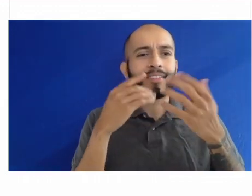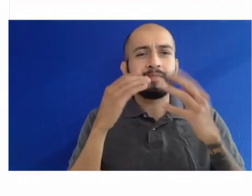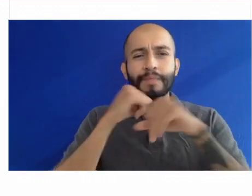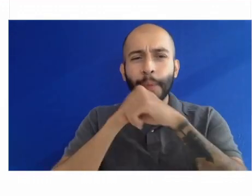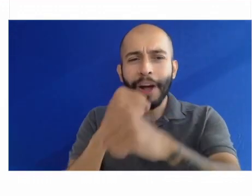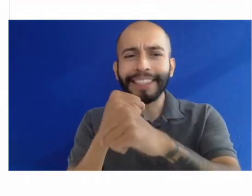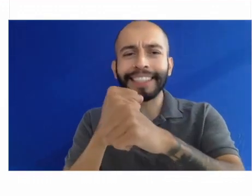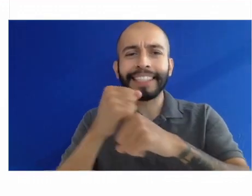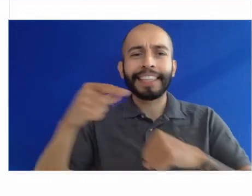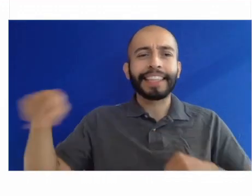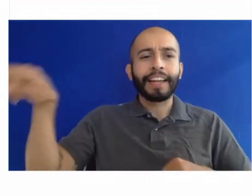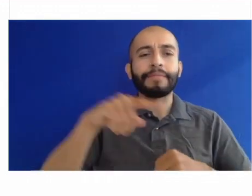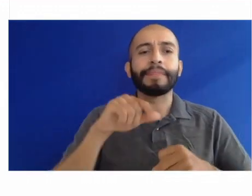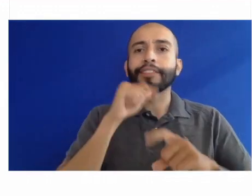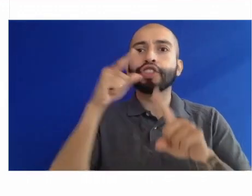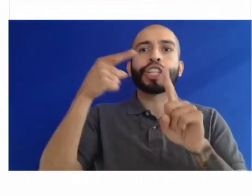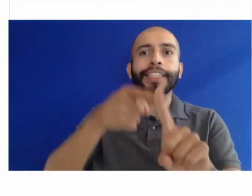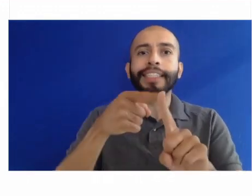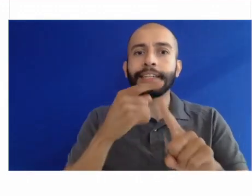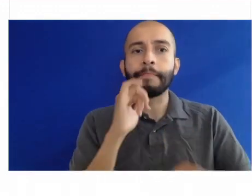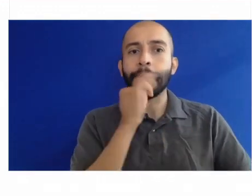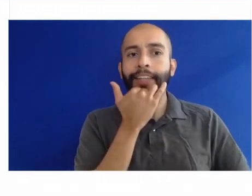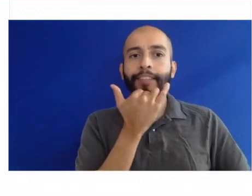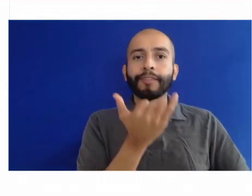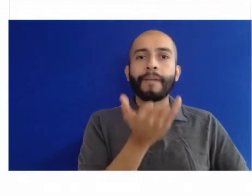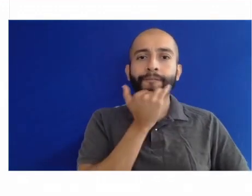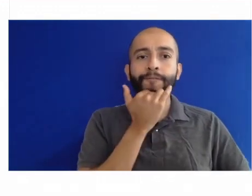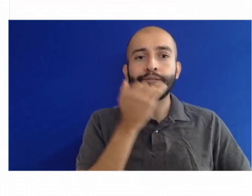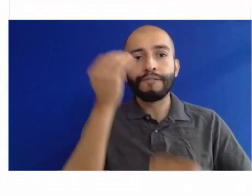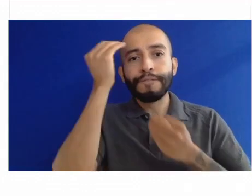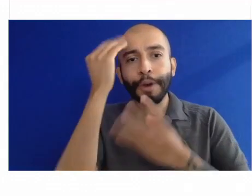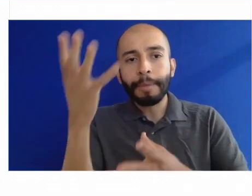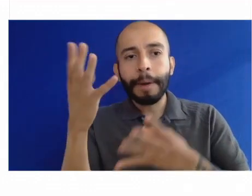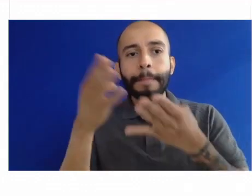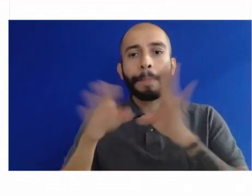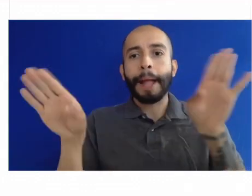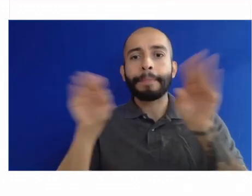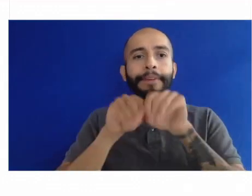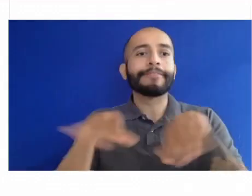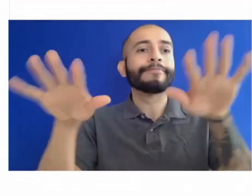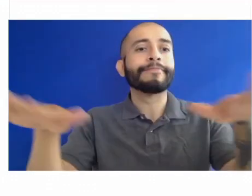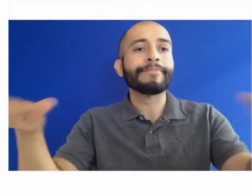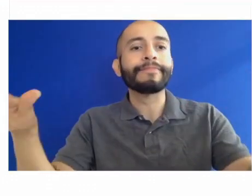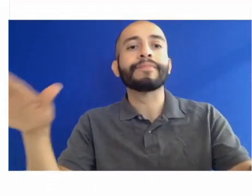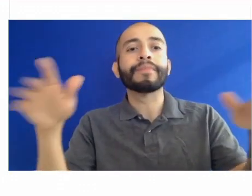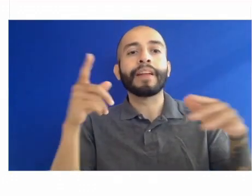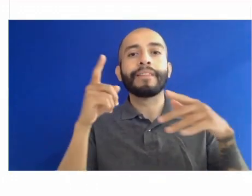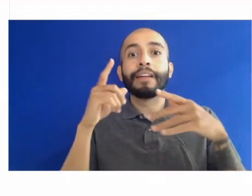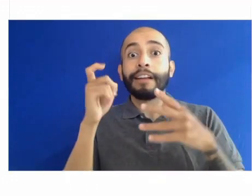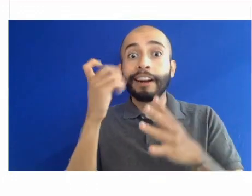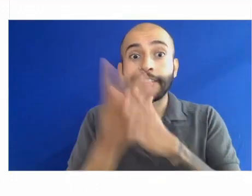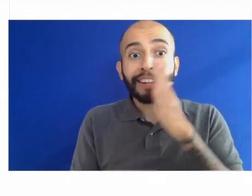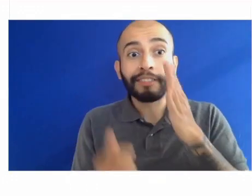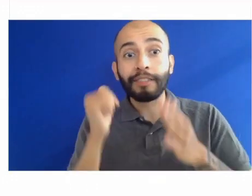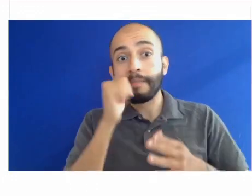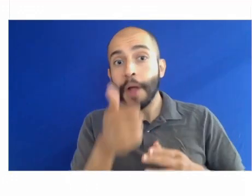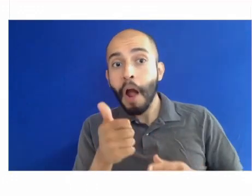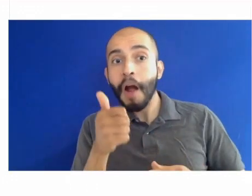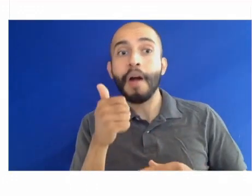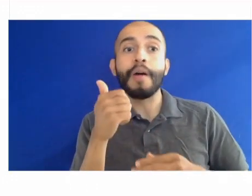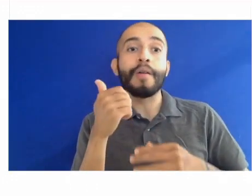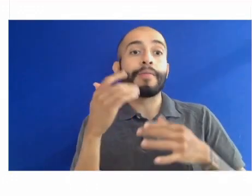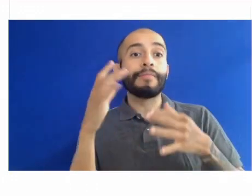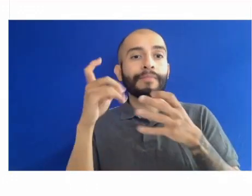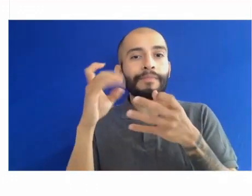misinformation to the public that doesn't think they're going to die tomorrow, yet that's the message that these vaccines are incredibly important in reducing that, to